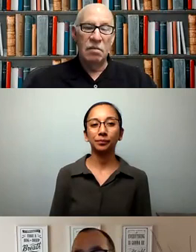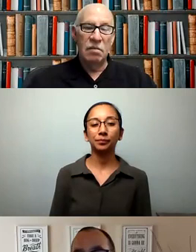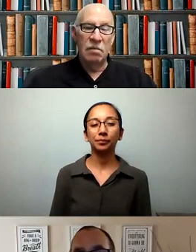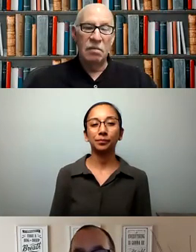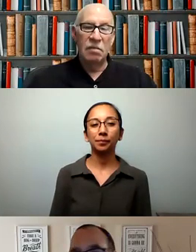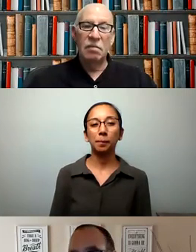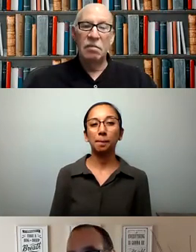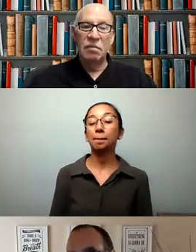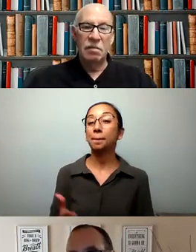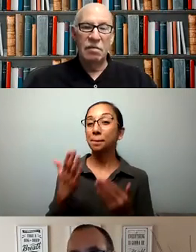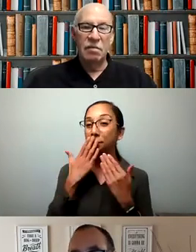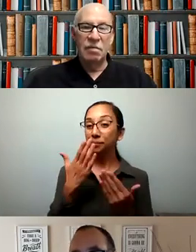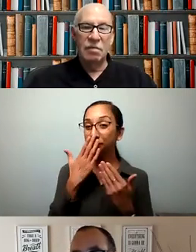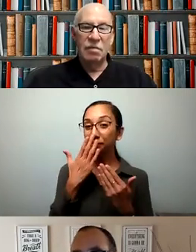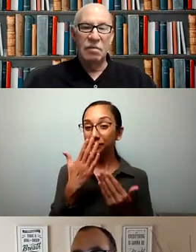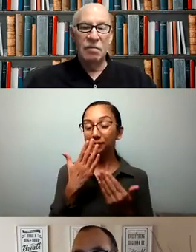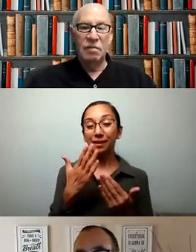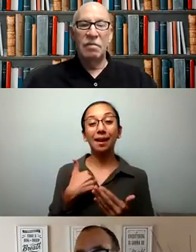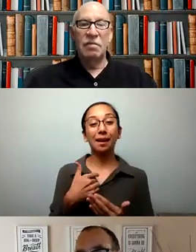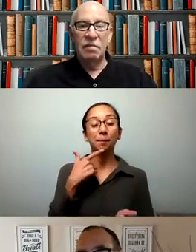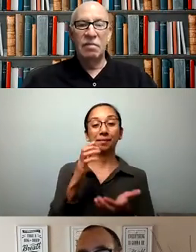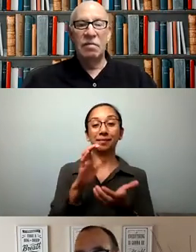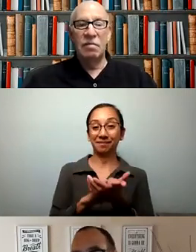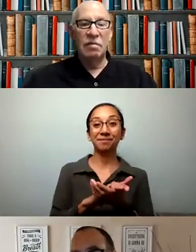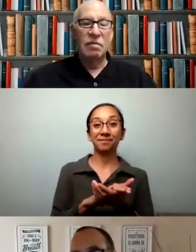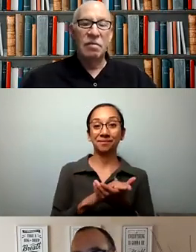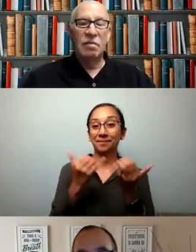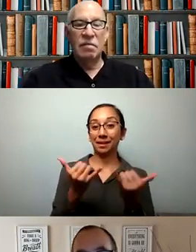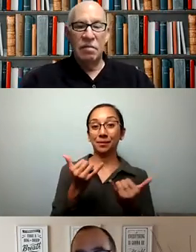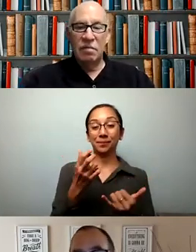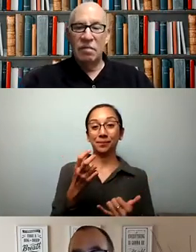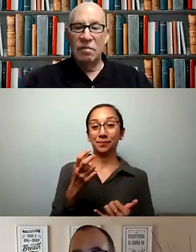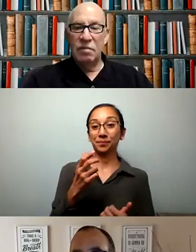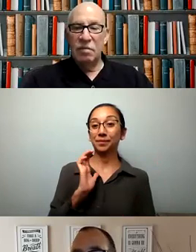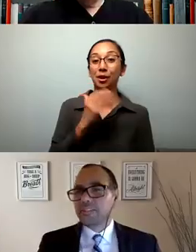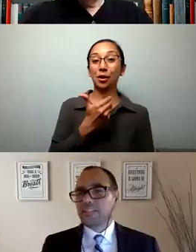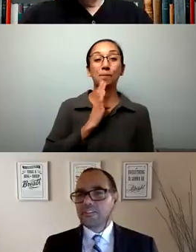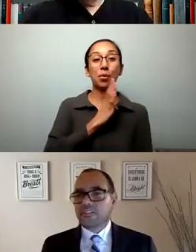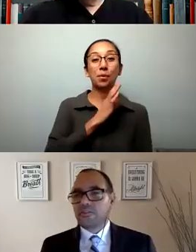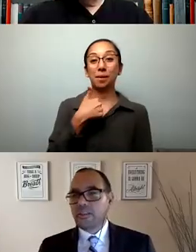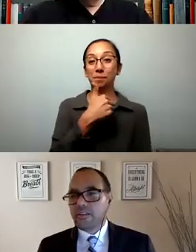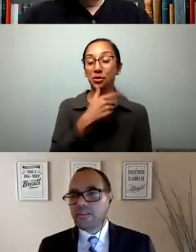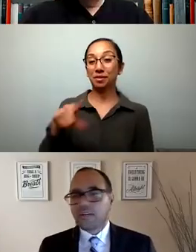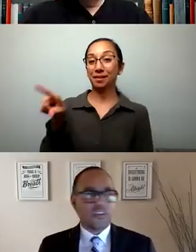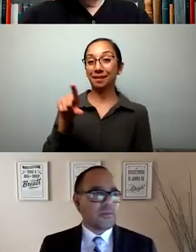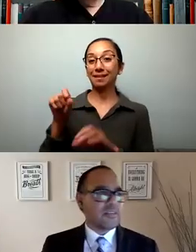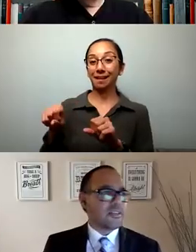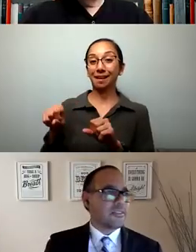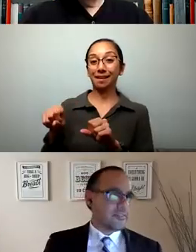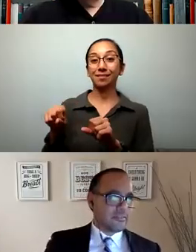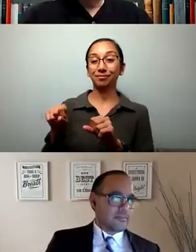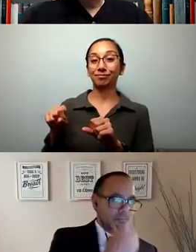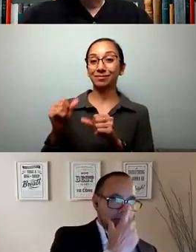And with that, thank you. And I think I turn back over to our esteemed board members to take us to, I think, a Q&A